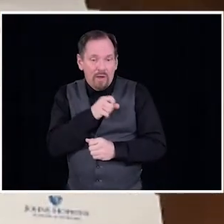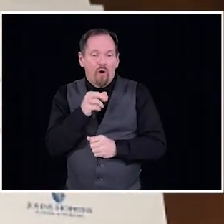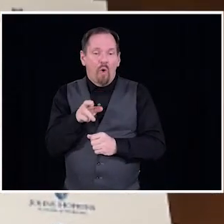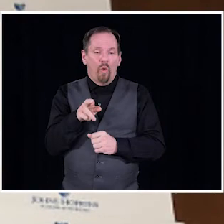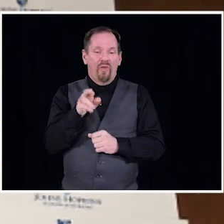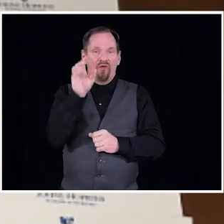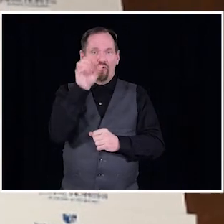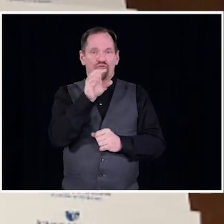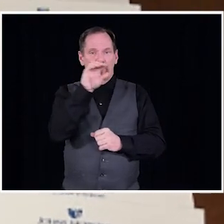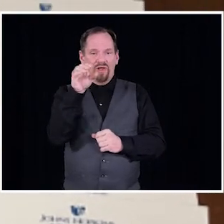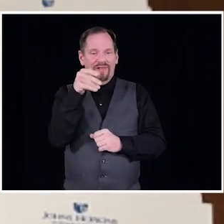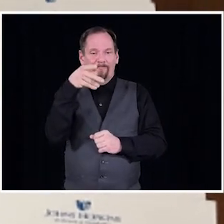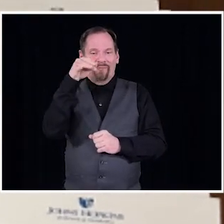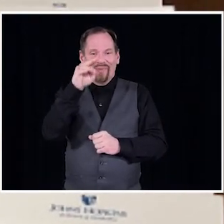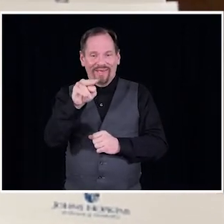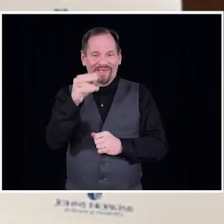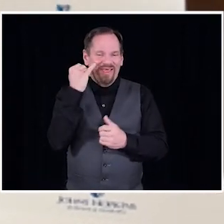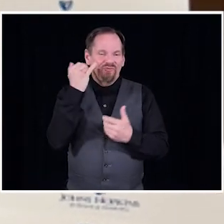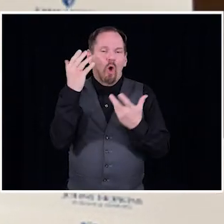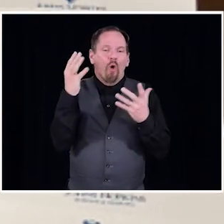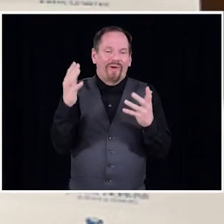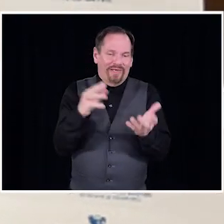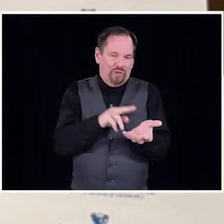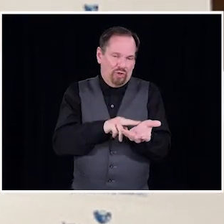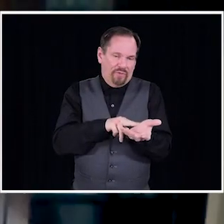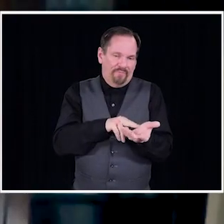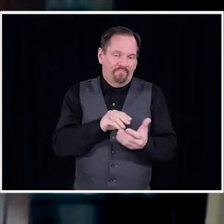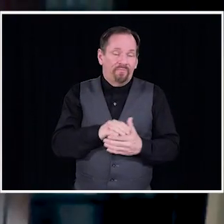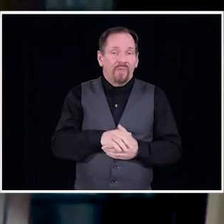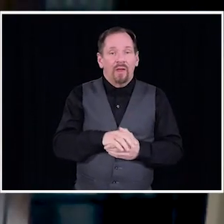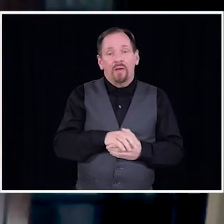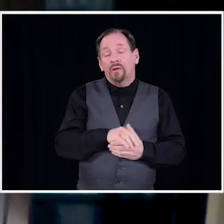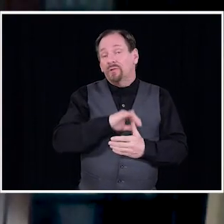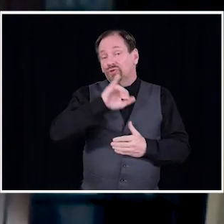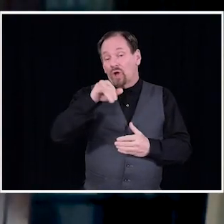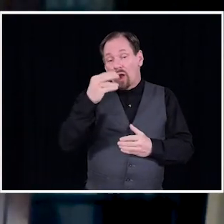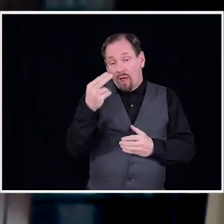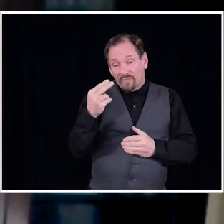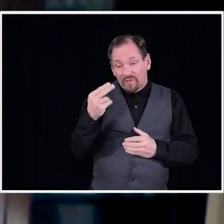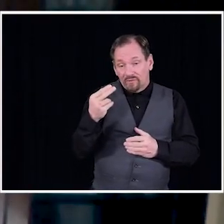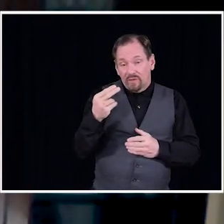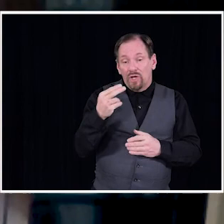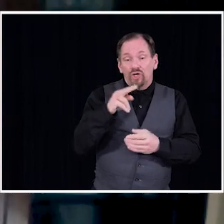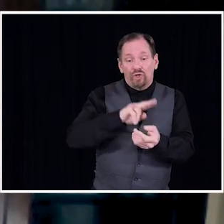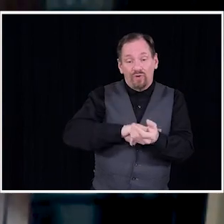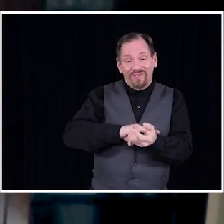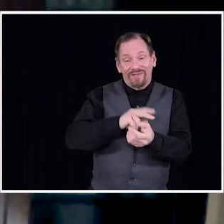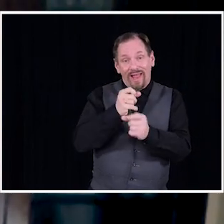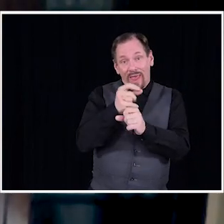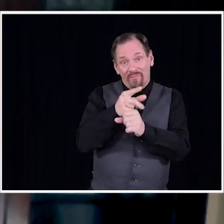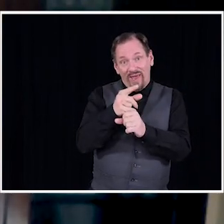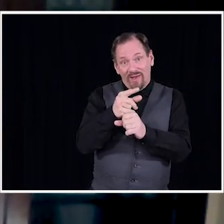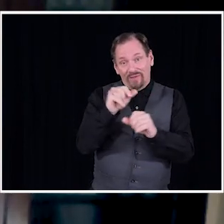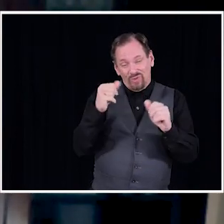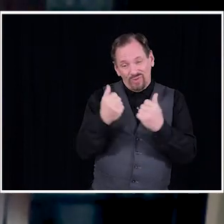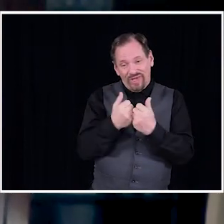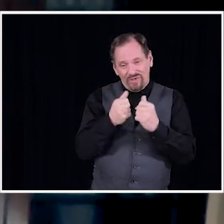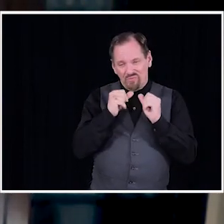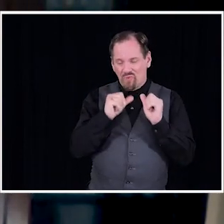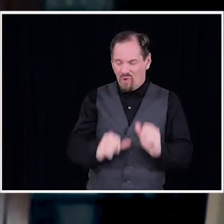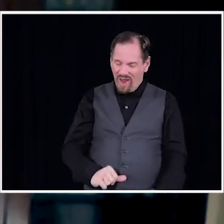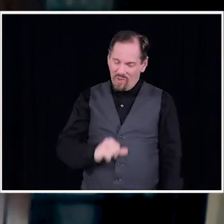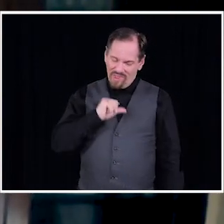the Maltese Cross pin if you're already a nurse. The Johns Hopkins Nurses Alumni Association